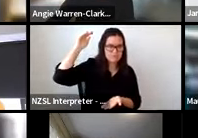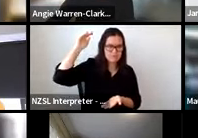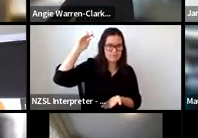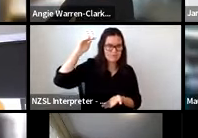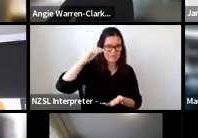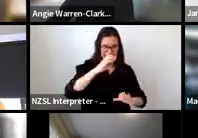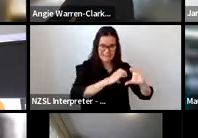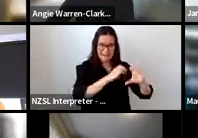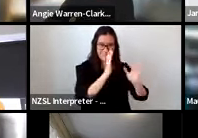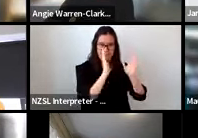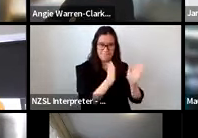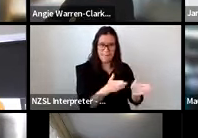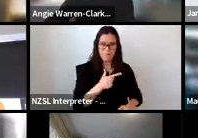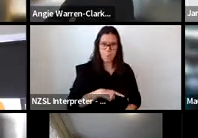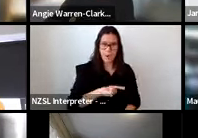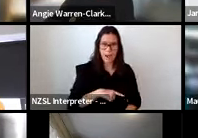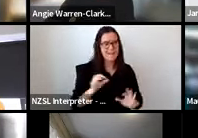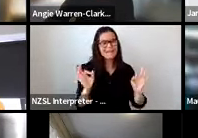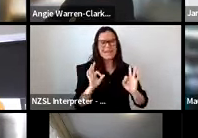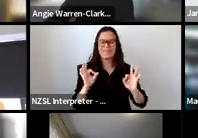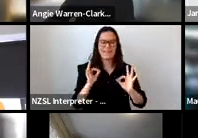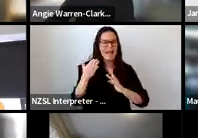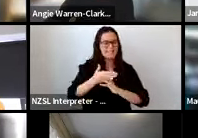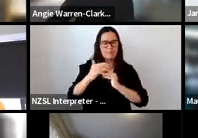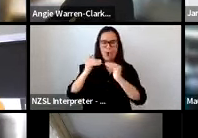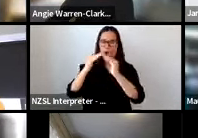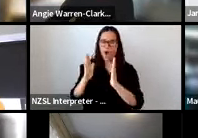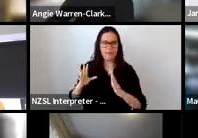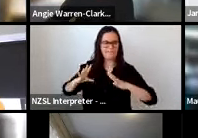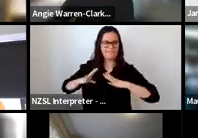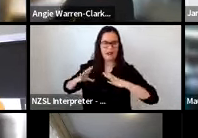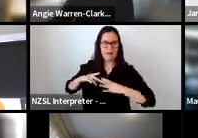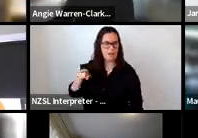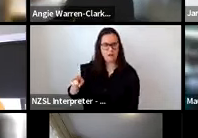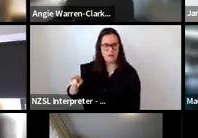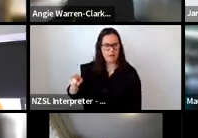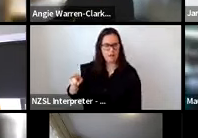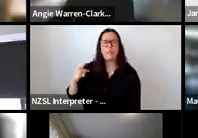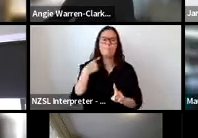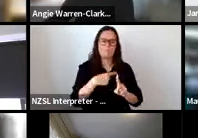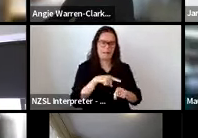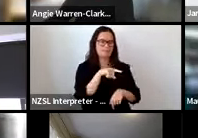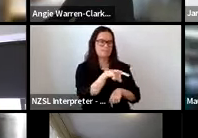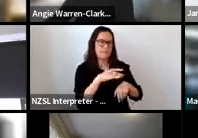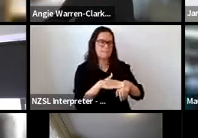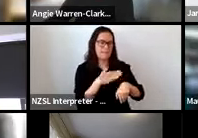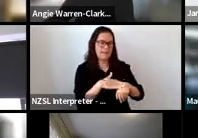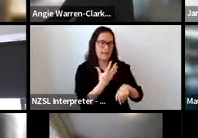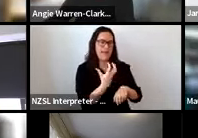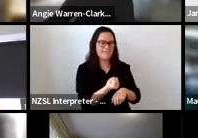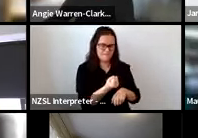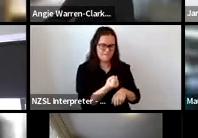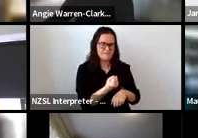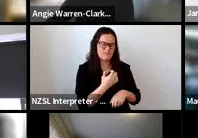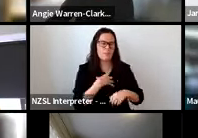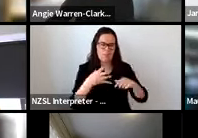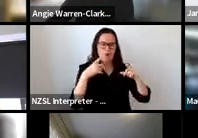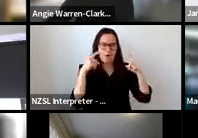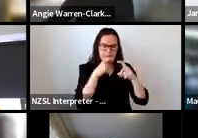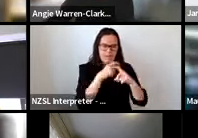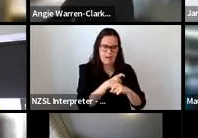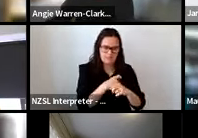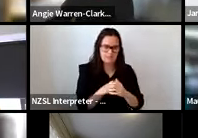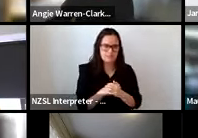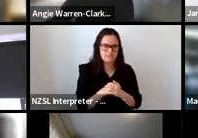houses for him, complicated by the fact that they have pets as well. And so getting a property that is